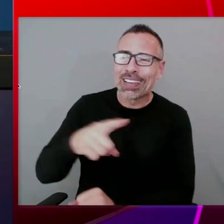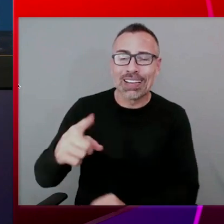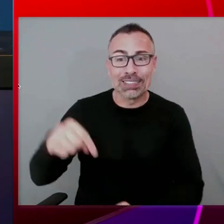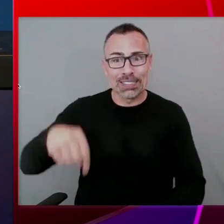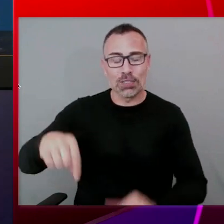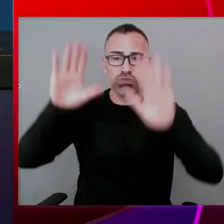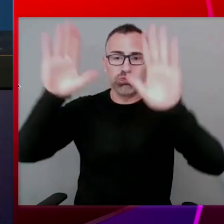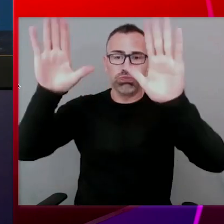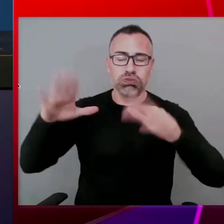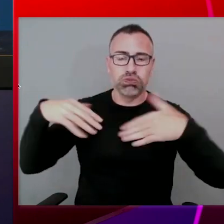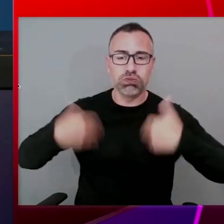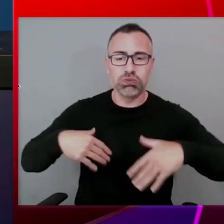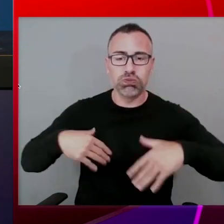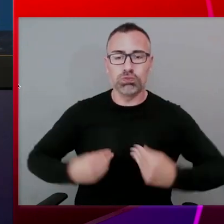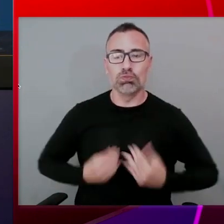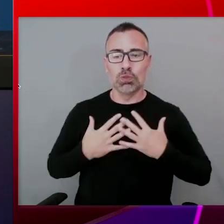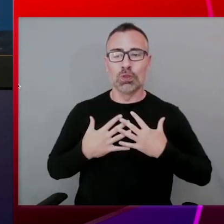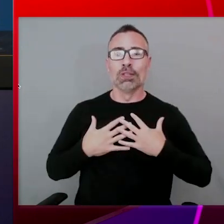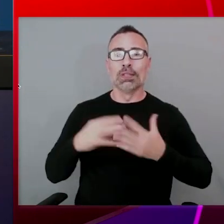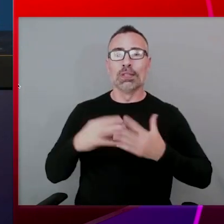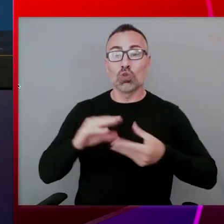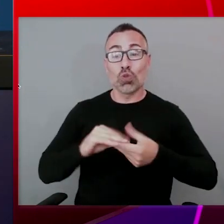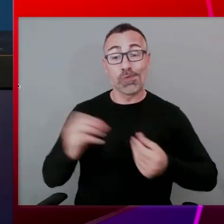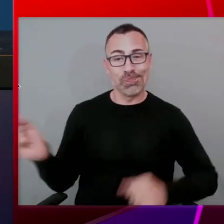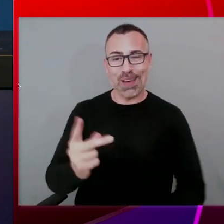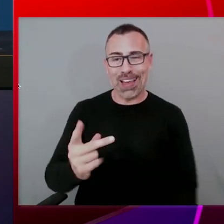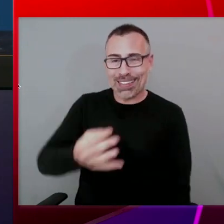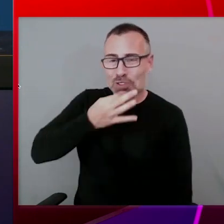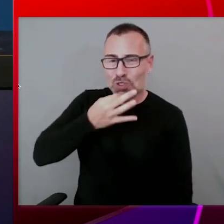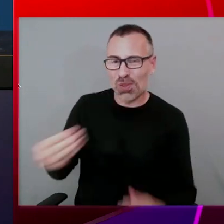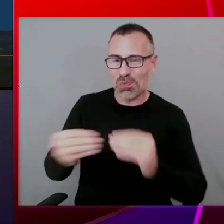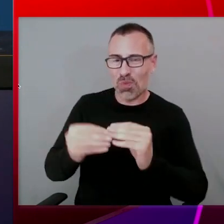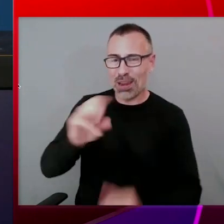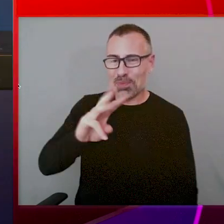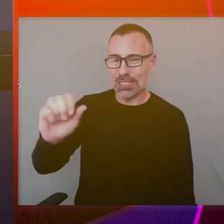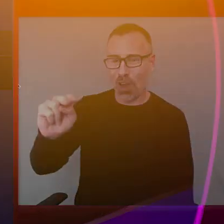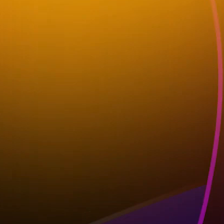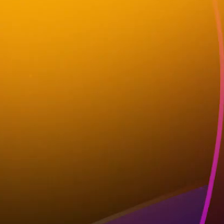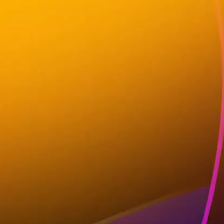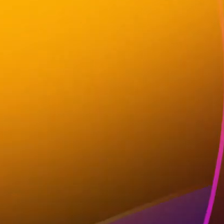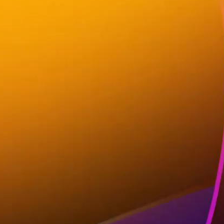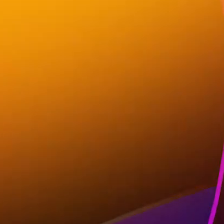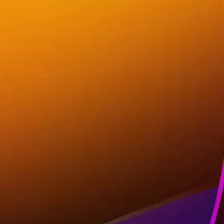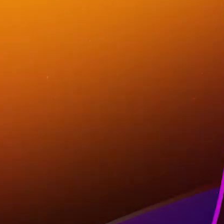incredible stories. We will be right back with more from AWS On Air. Stay tuned.